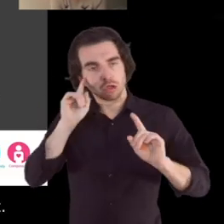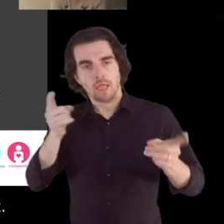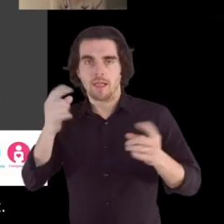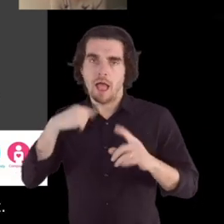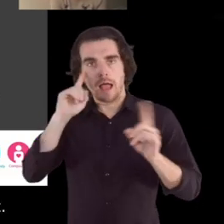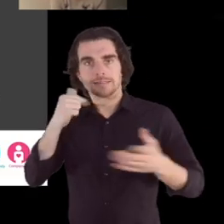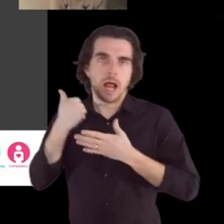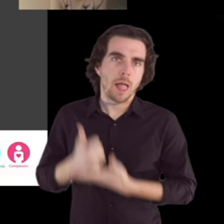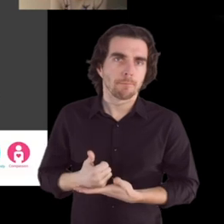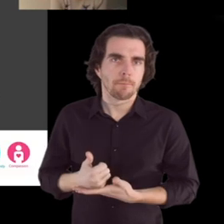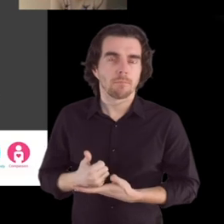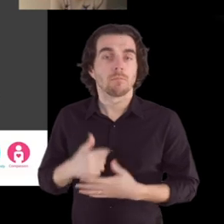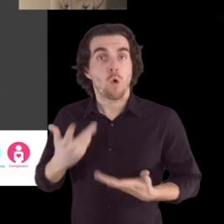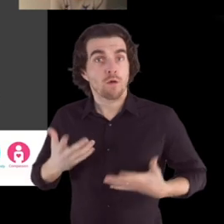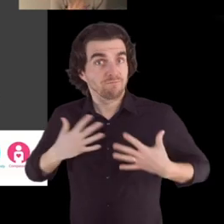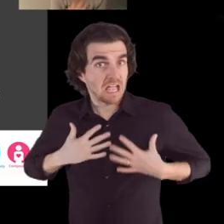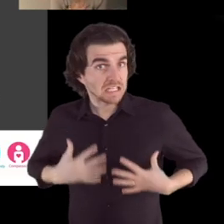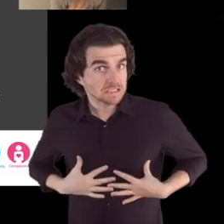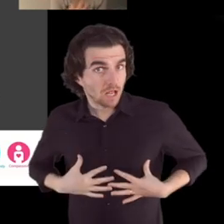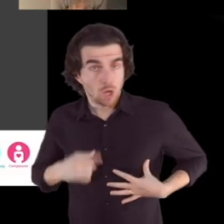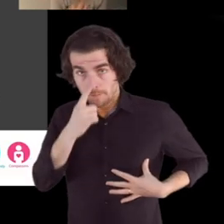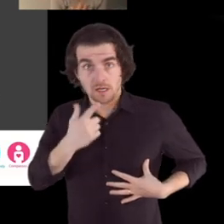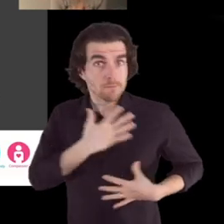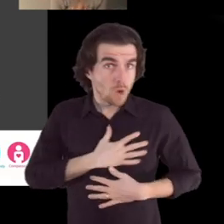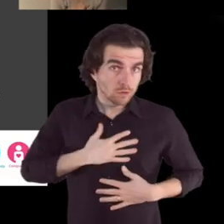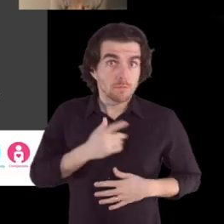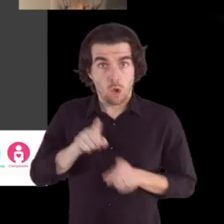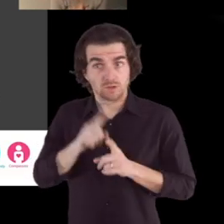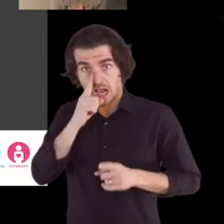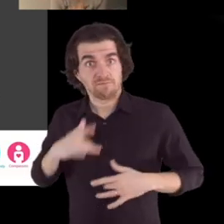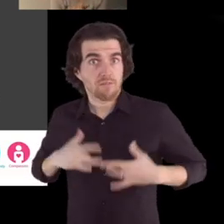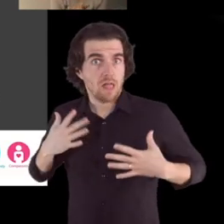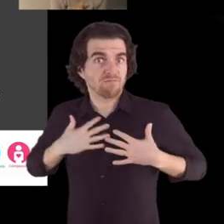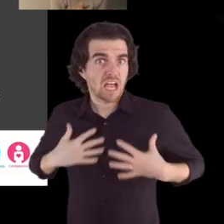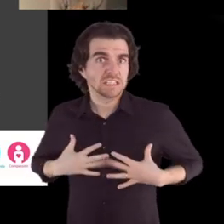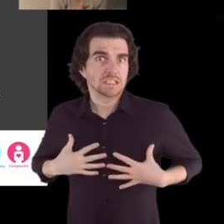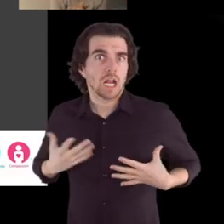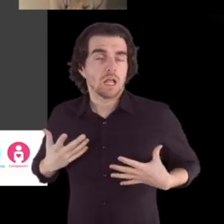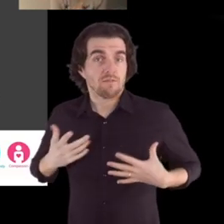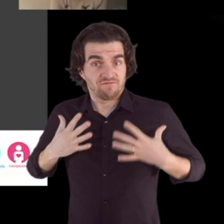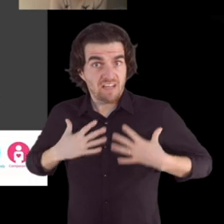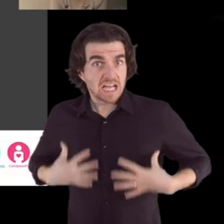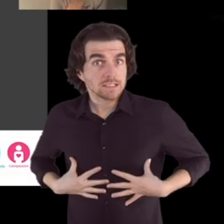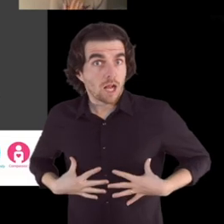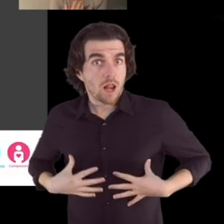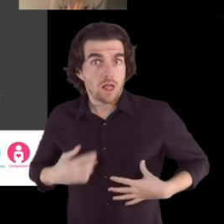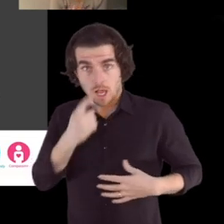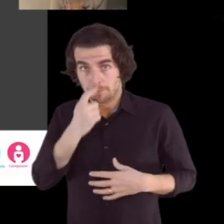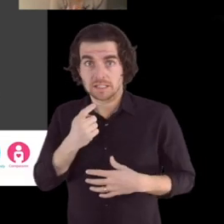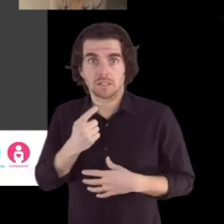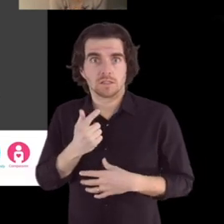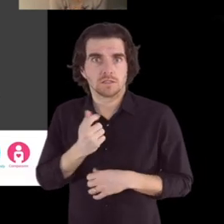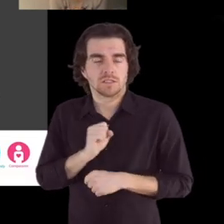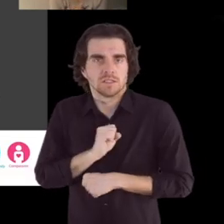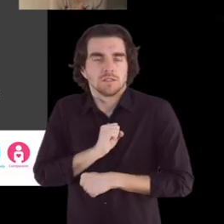it. But we also feel it physically, not just emotionally, but we can feel it physically. And those physical symptoms, it's known as